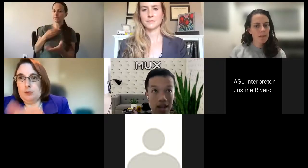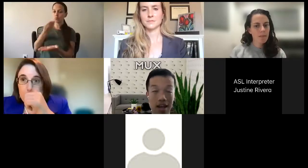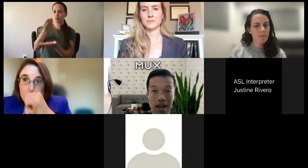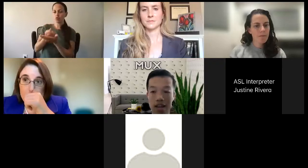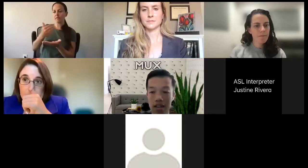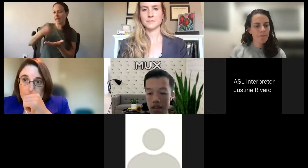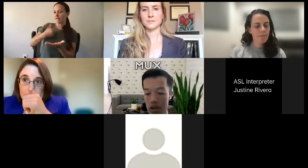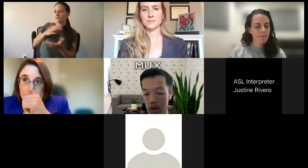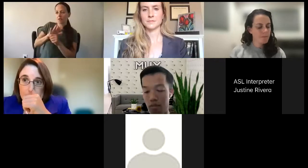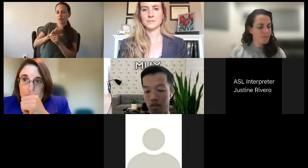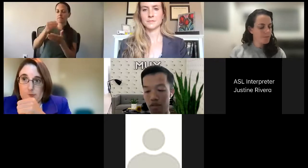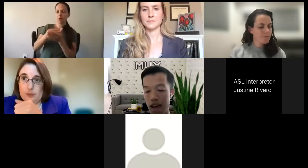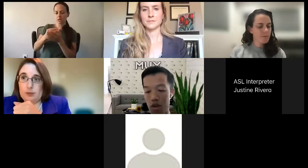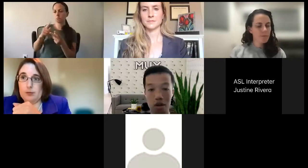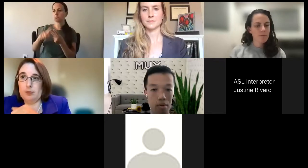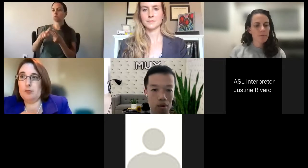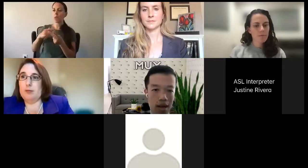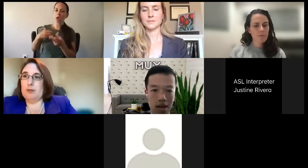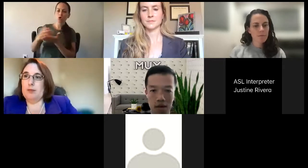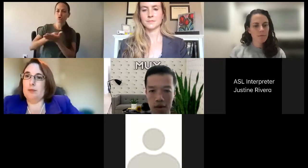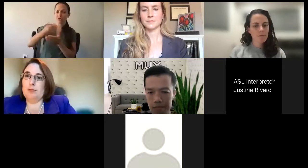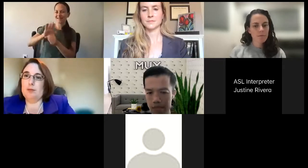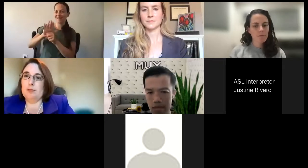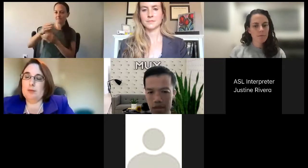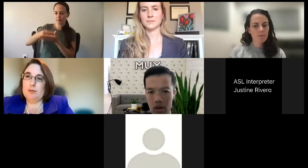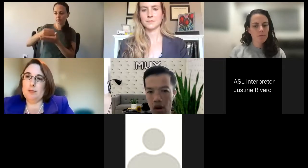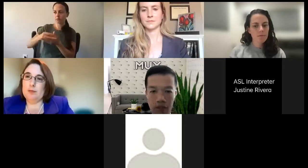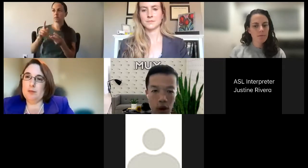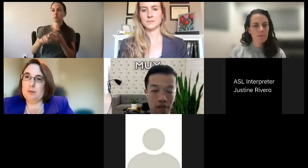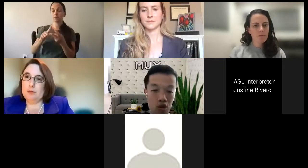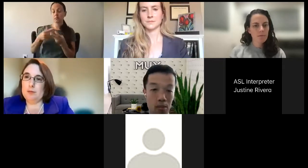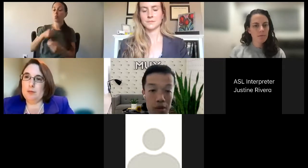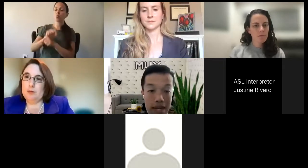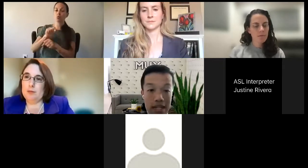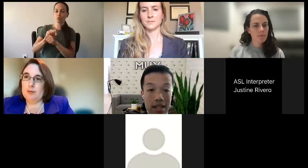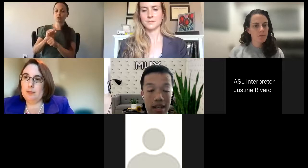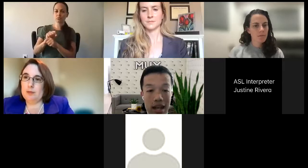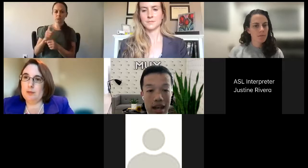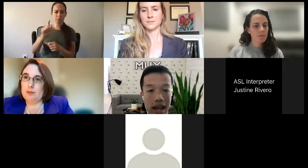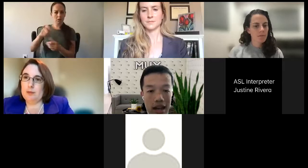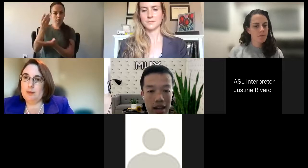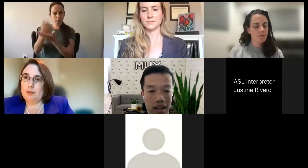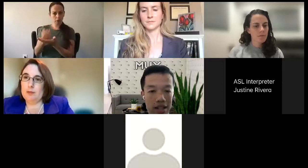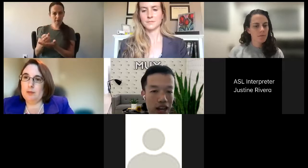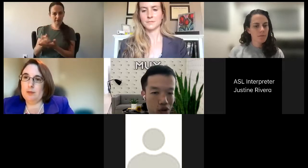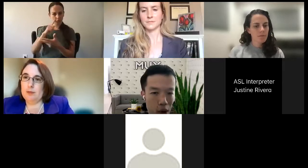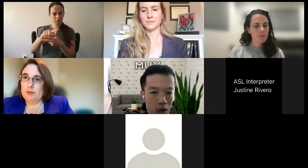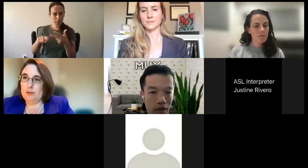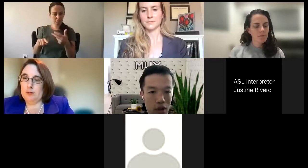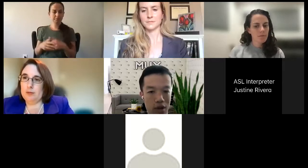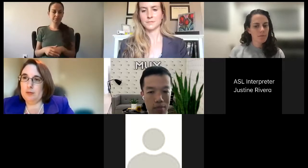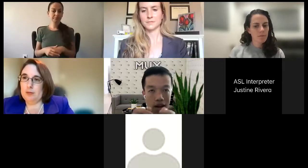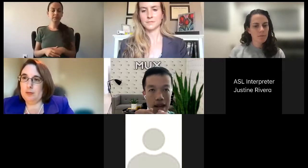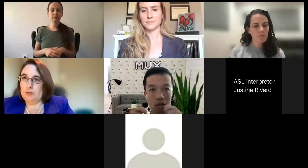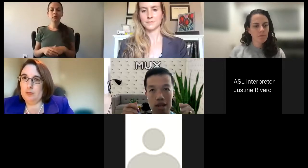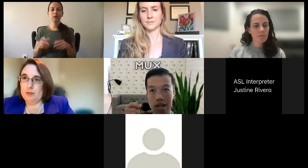make enough money, and you need to prove that you're employed, or of whatever your employment is. And the status